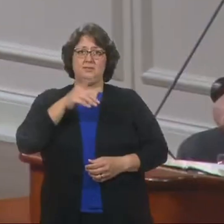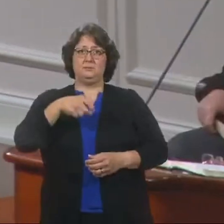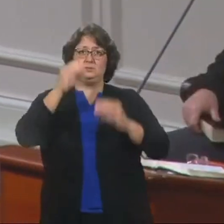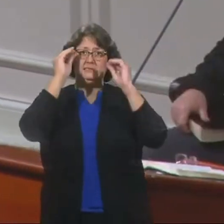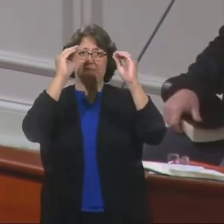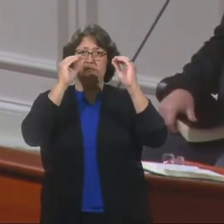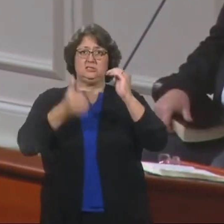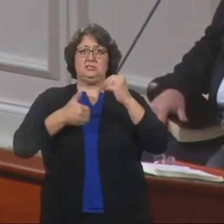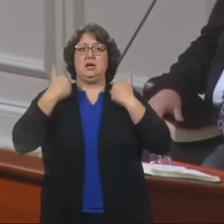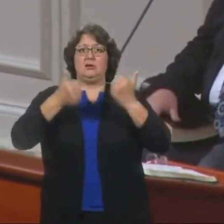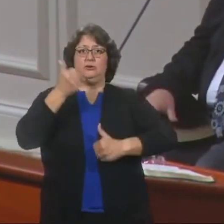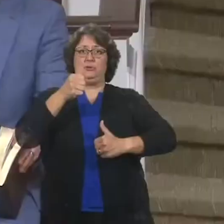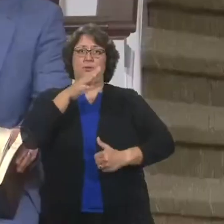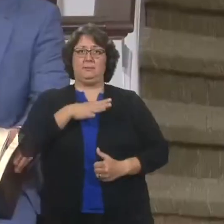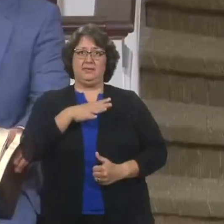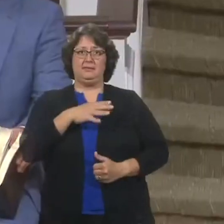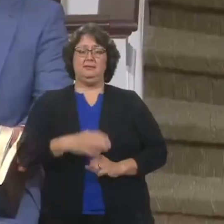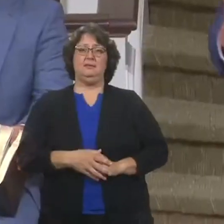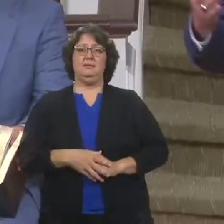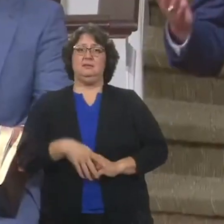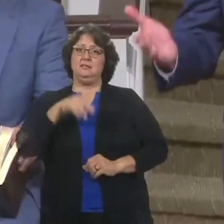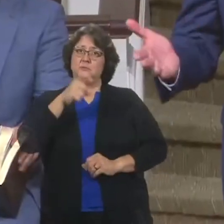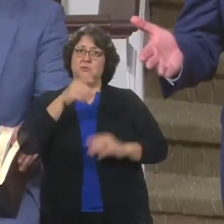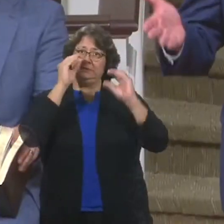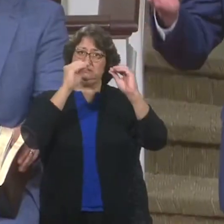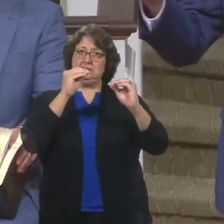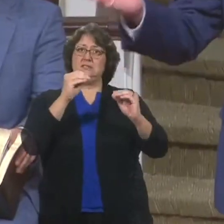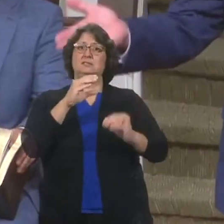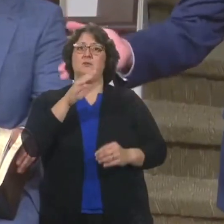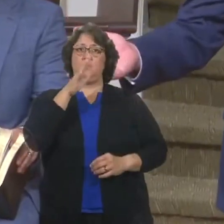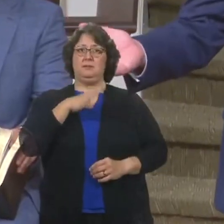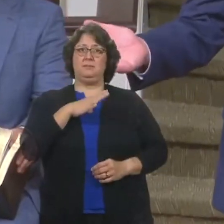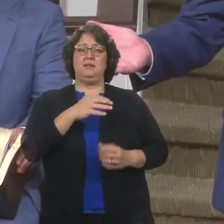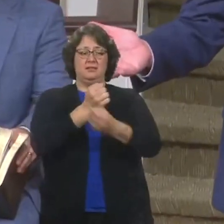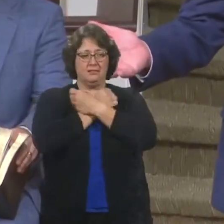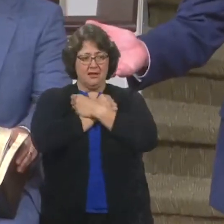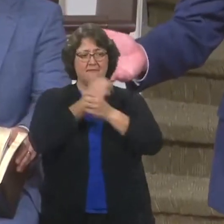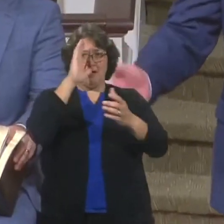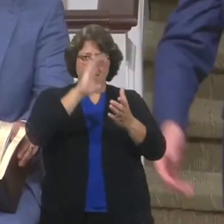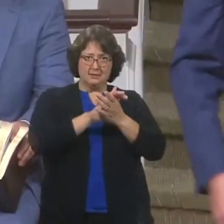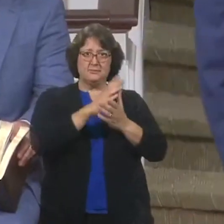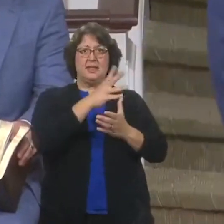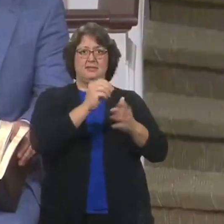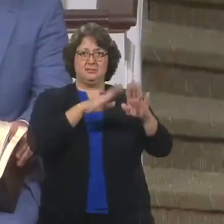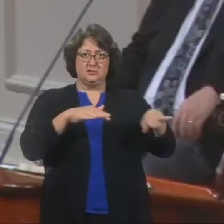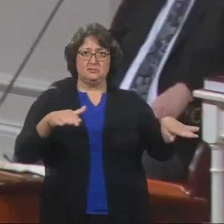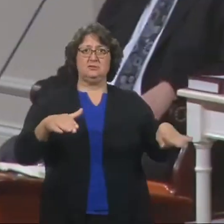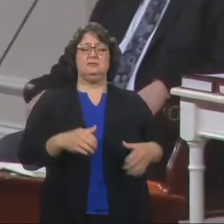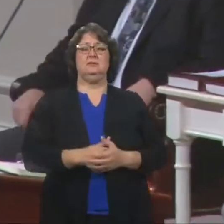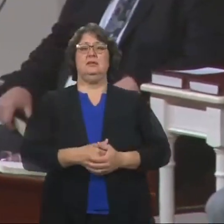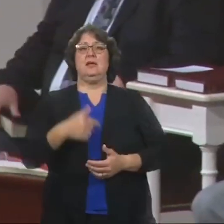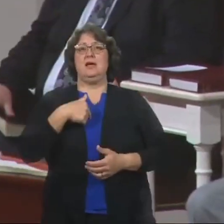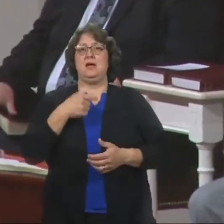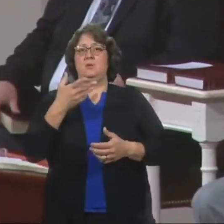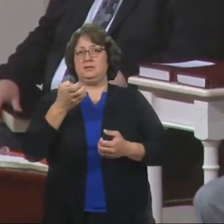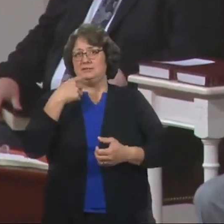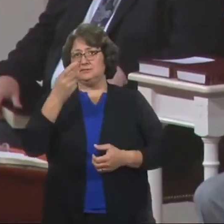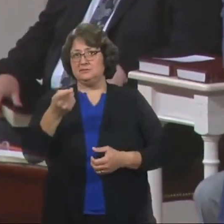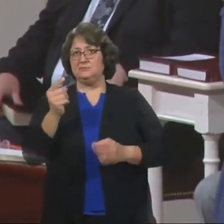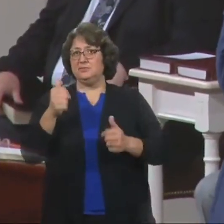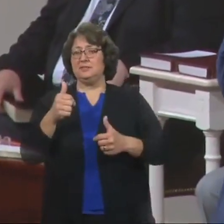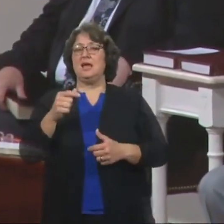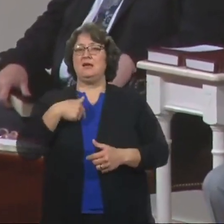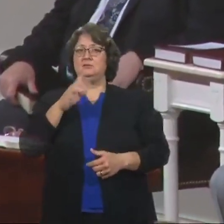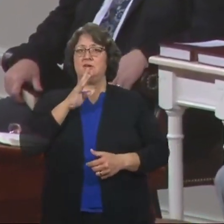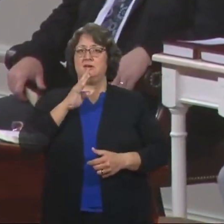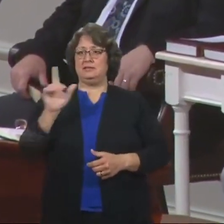the younger women to love their husbands and love their children. By the way, let me just real quickly just say this. I was talking to Linda about